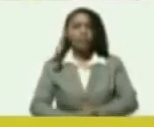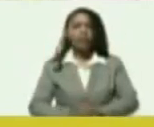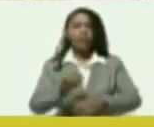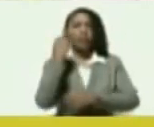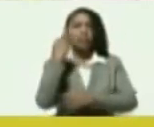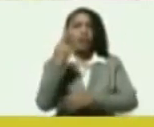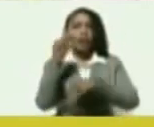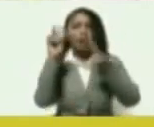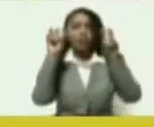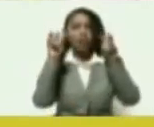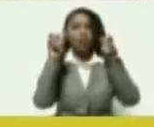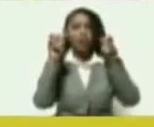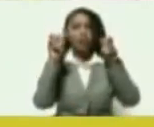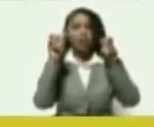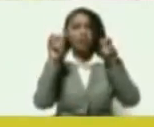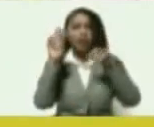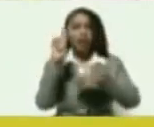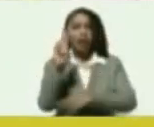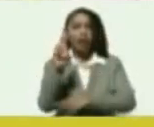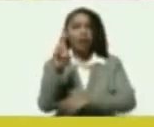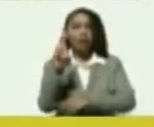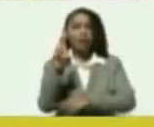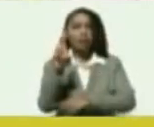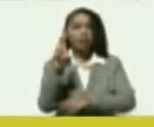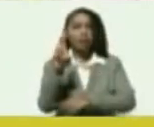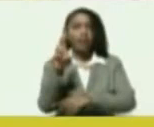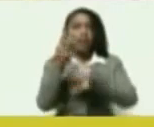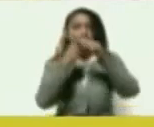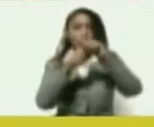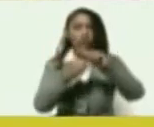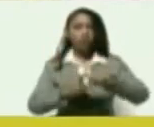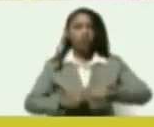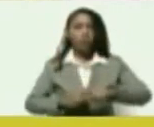With raising 3 new R's.